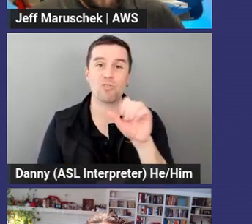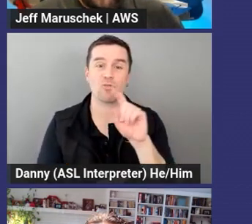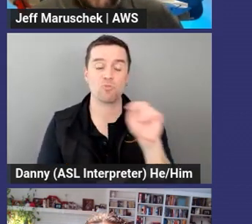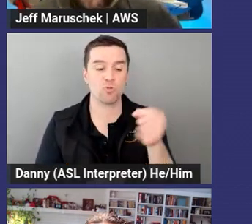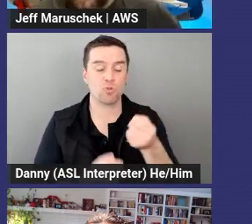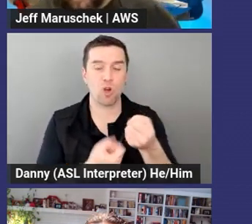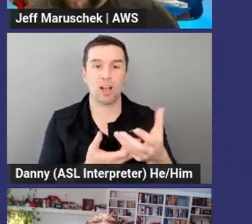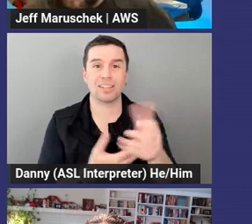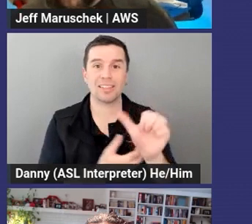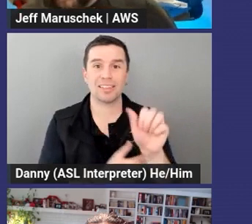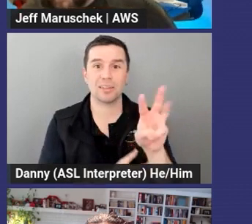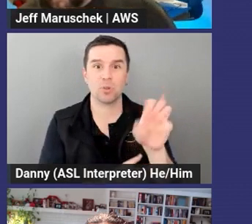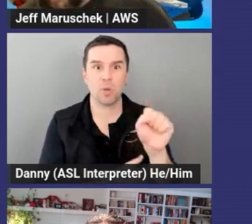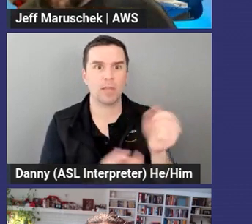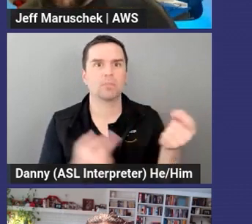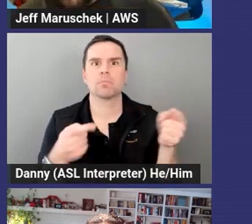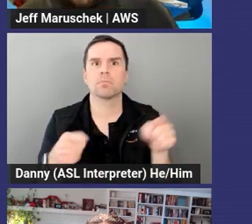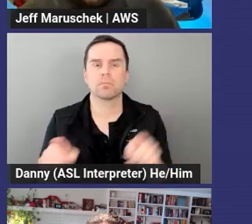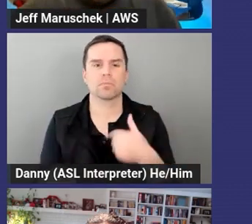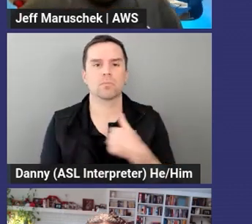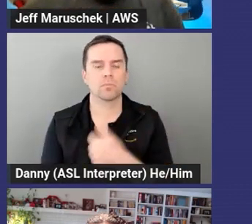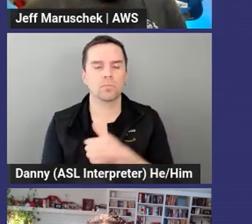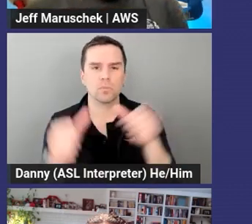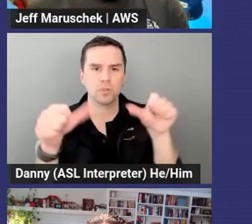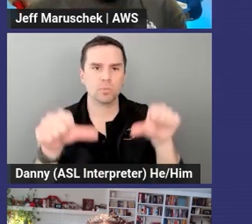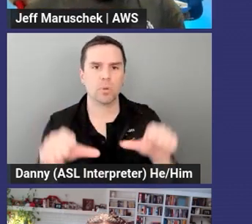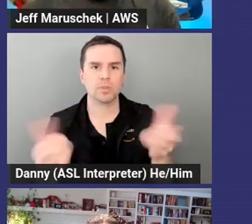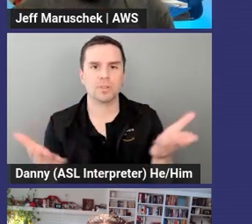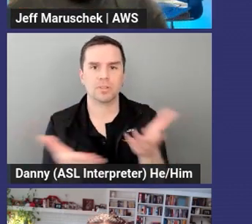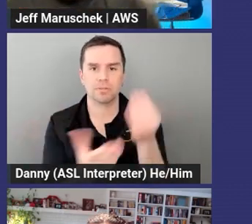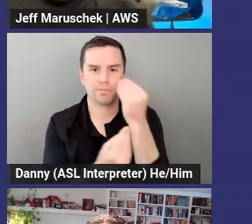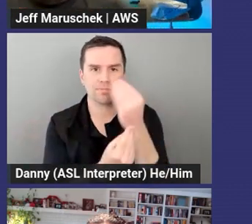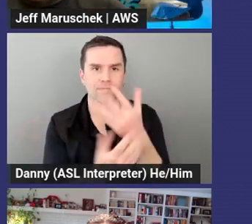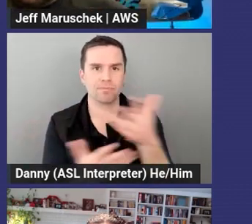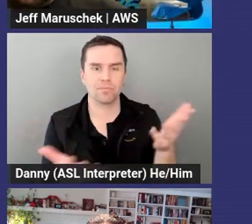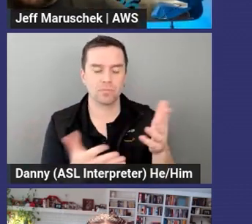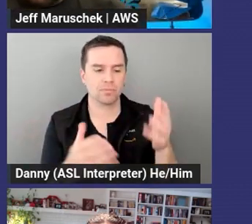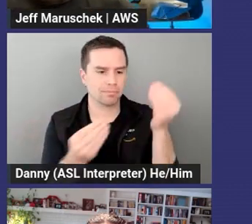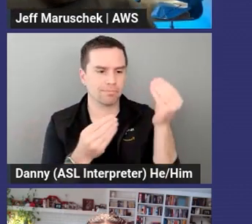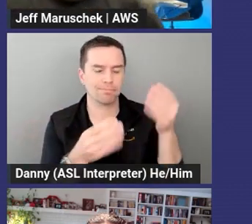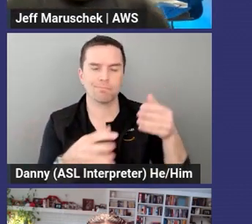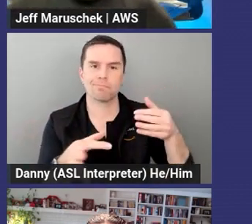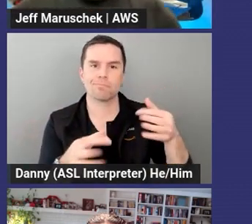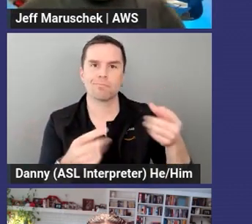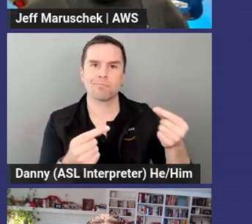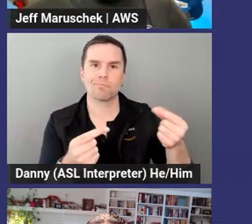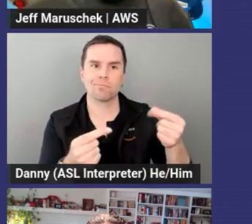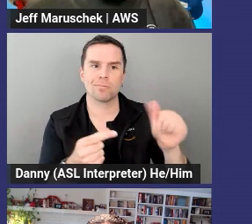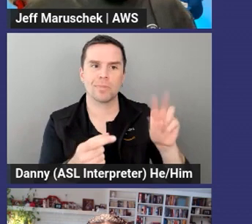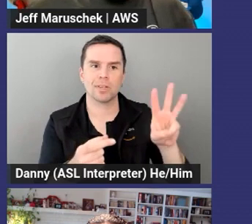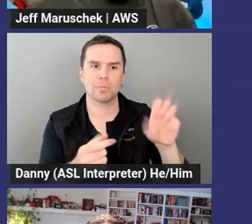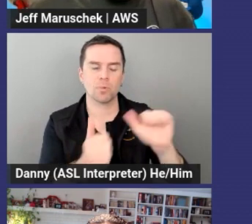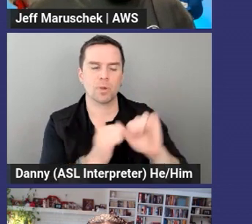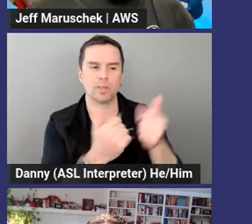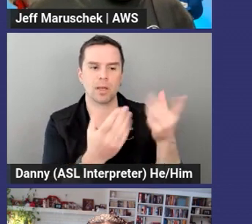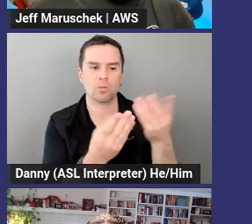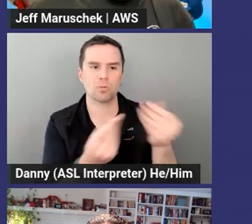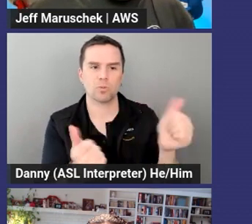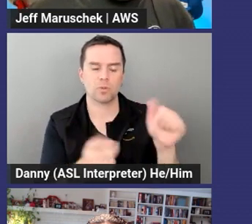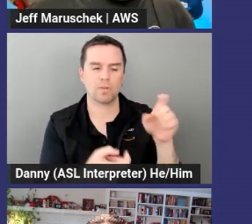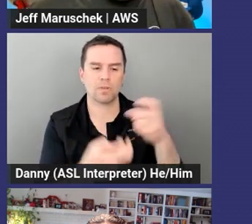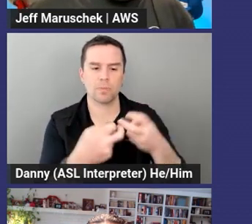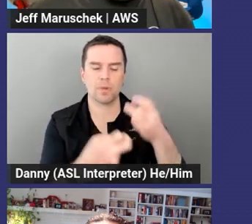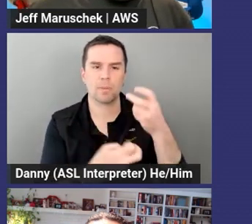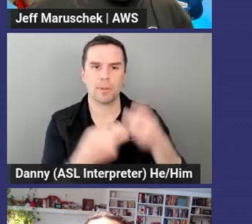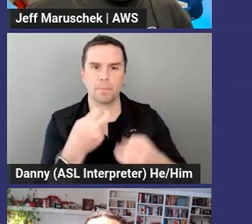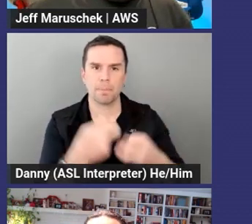AWS. We will post information here that tells you what are the steps that AWS is taking to mitigate the problem. So